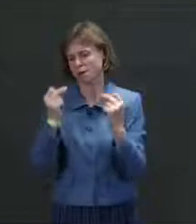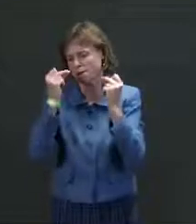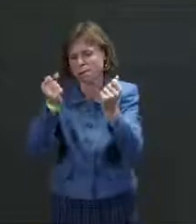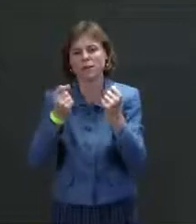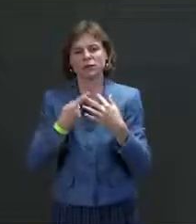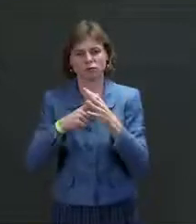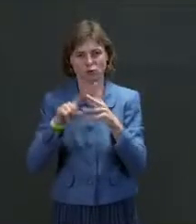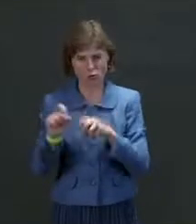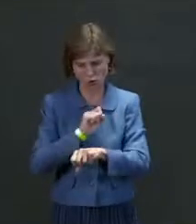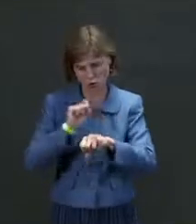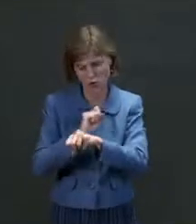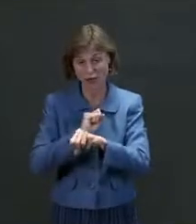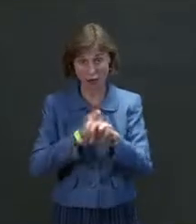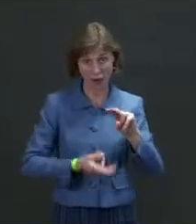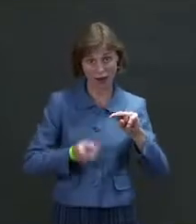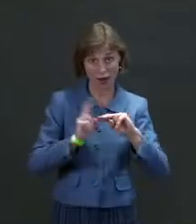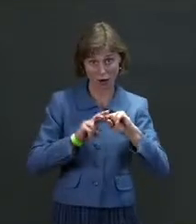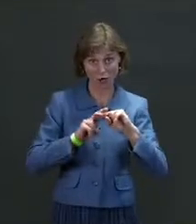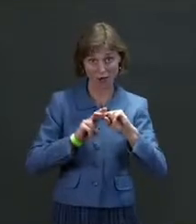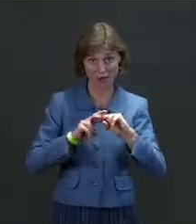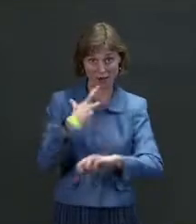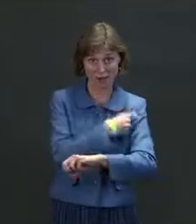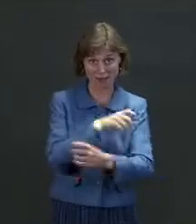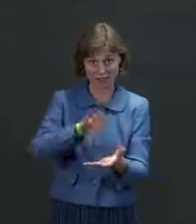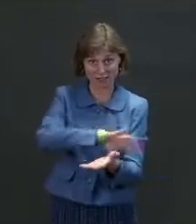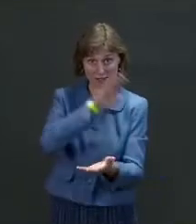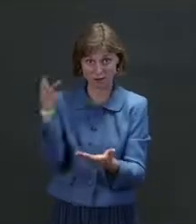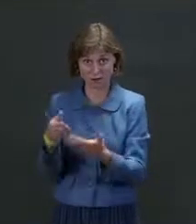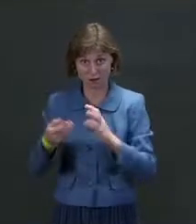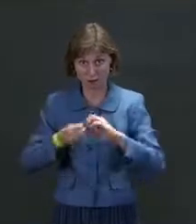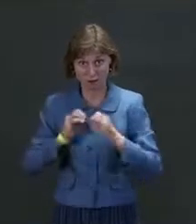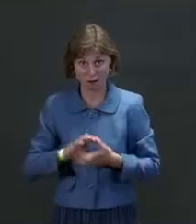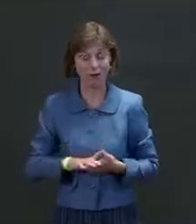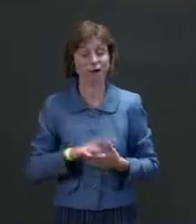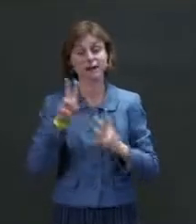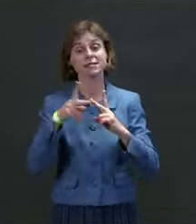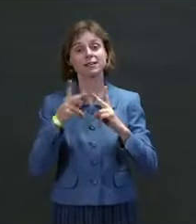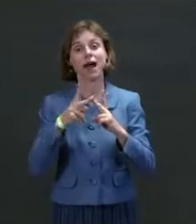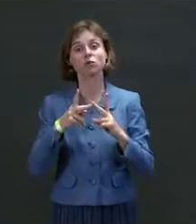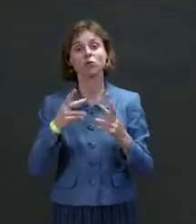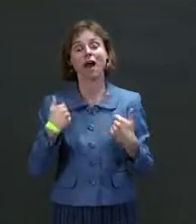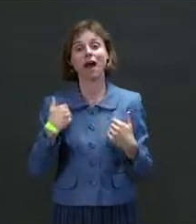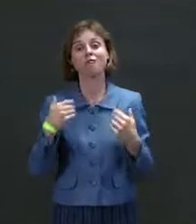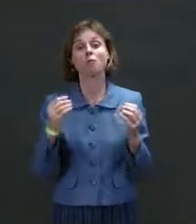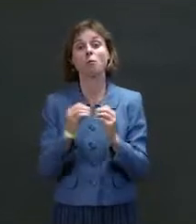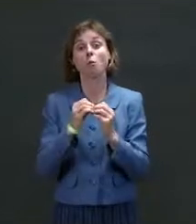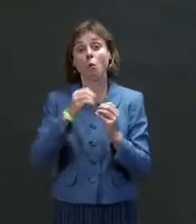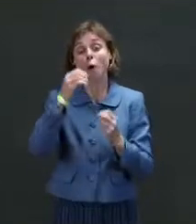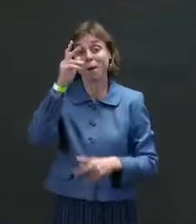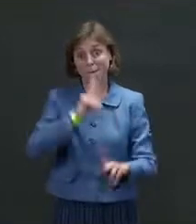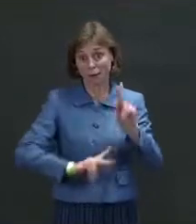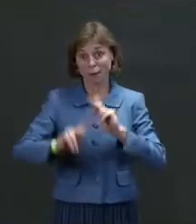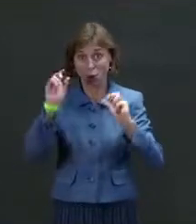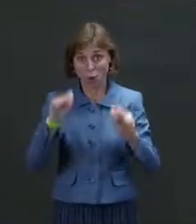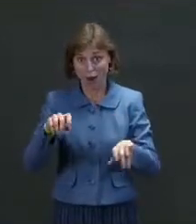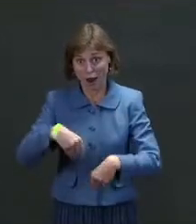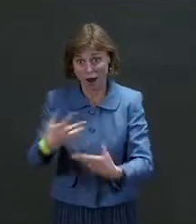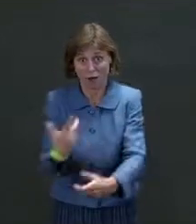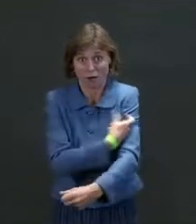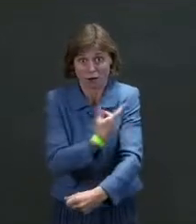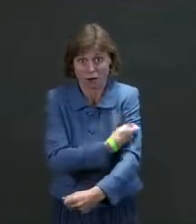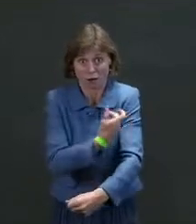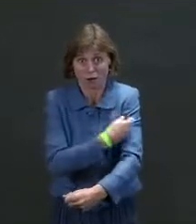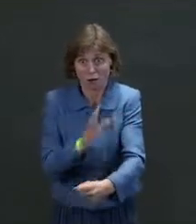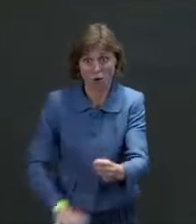increase vaccine supply. Second, to get more vaccinators in the field. And third, to create more places